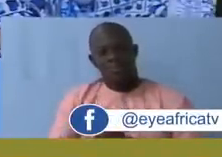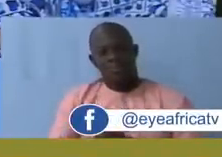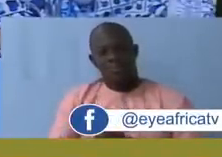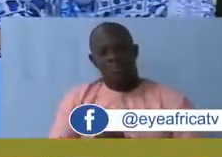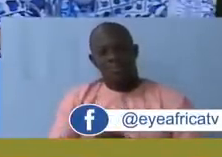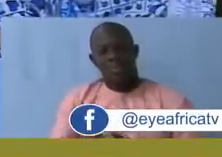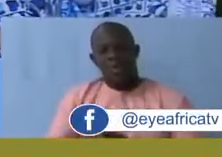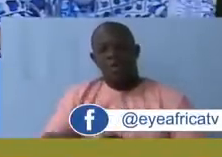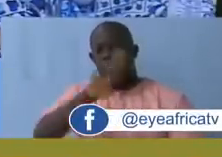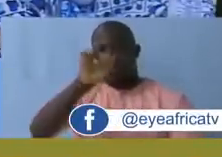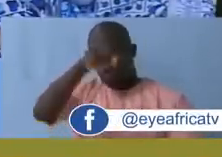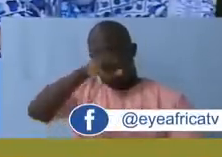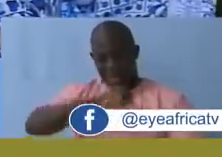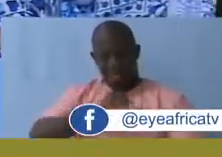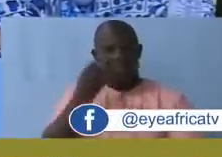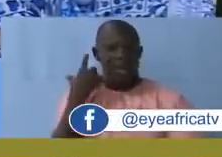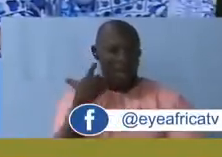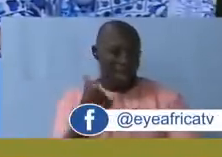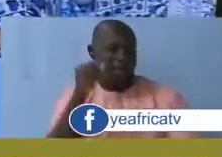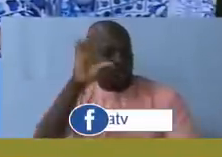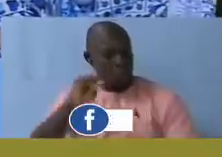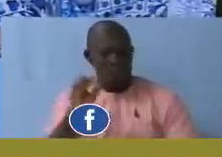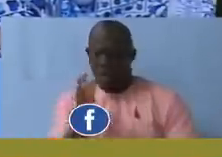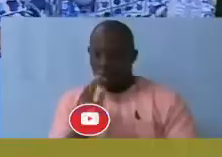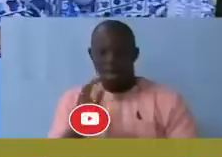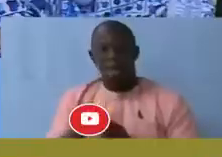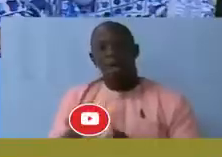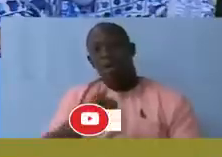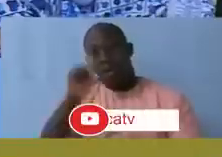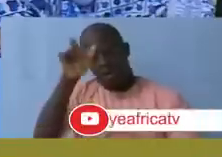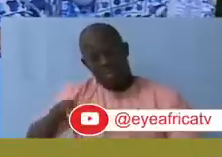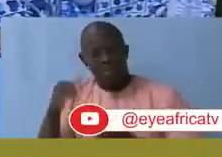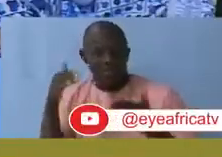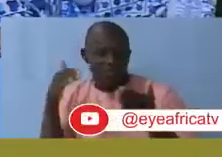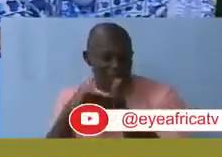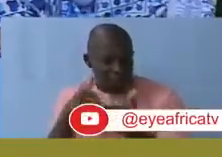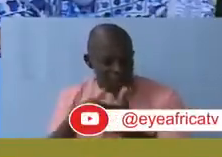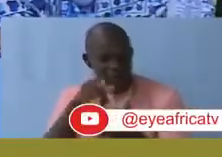or intentionally, but you are subjected to it.